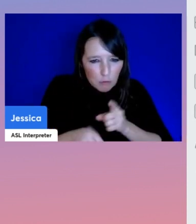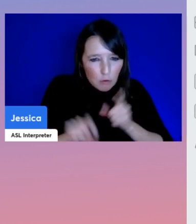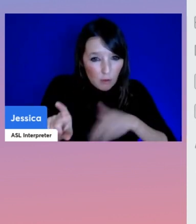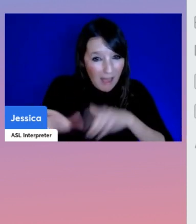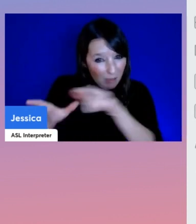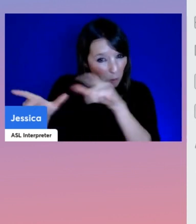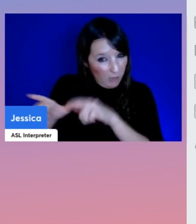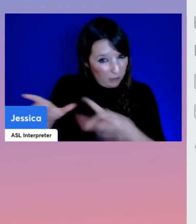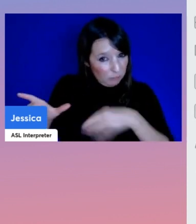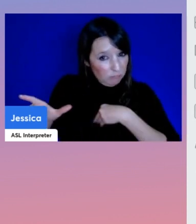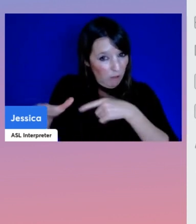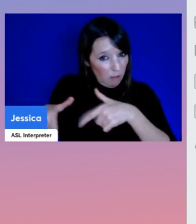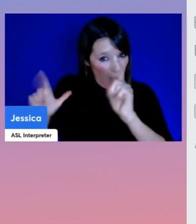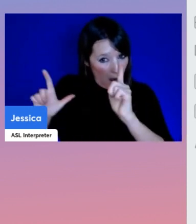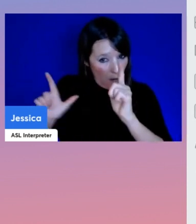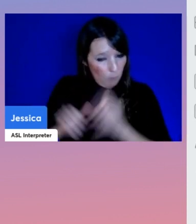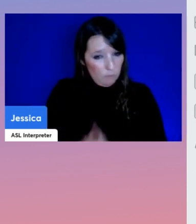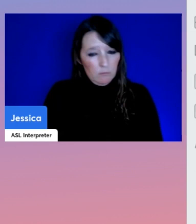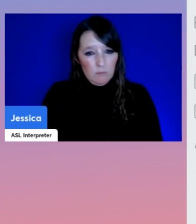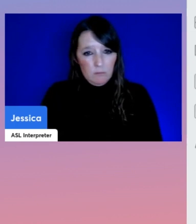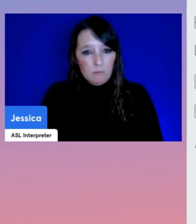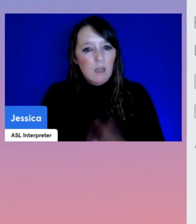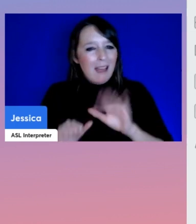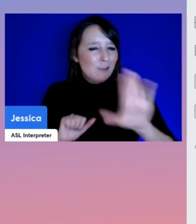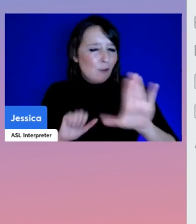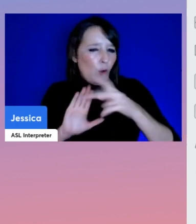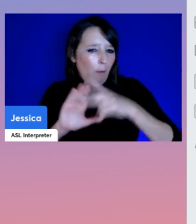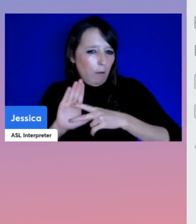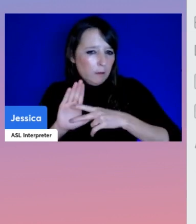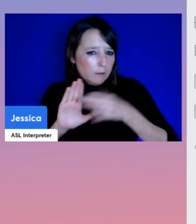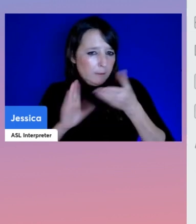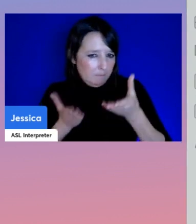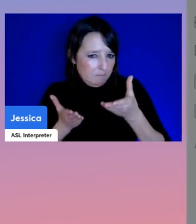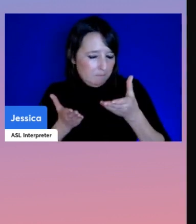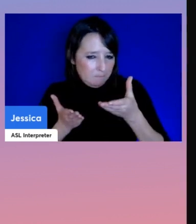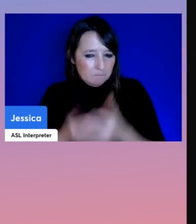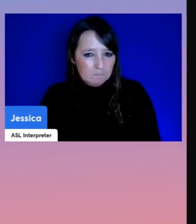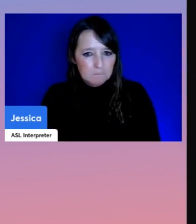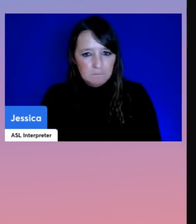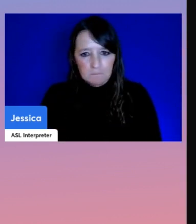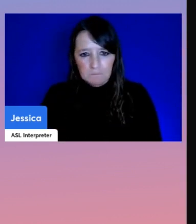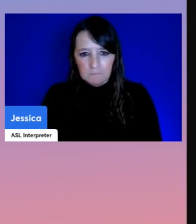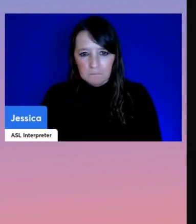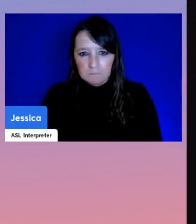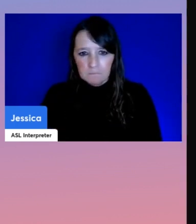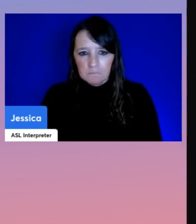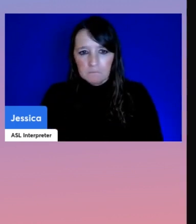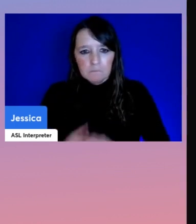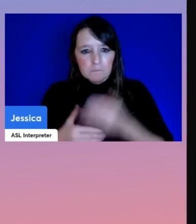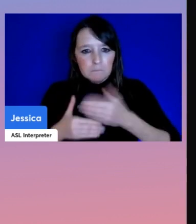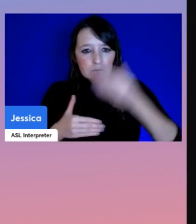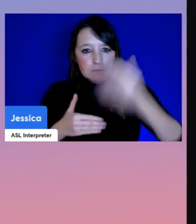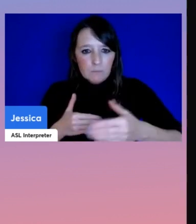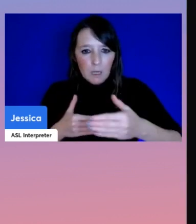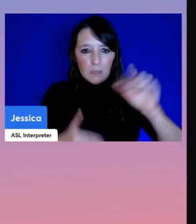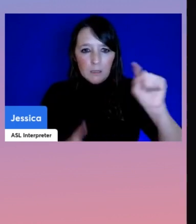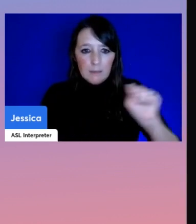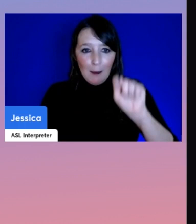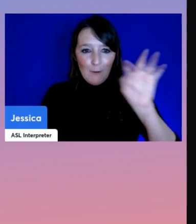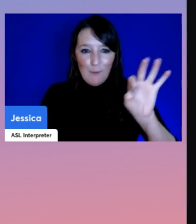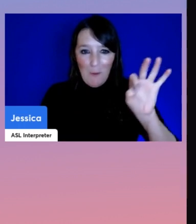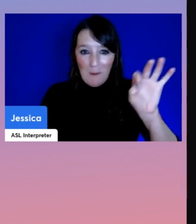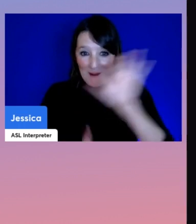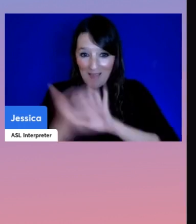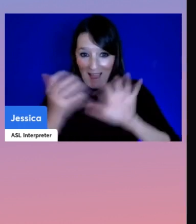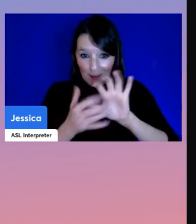locations. So that's the policy. If we jump into Terraform Cloud, we can see